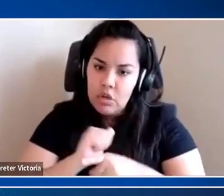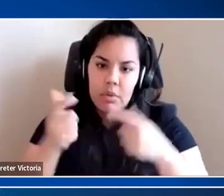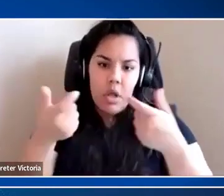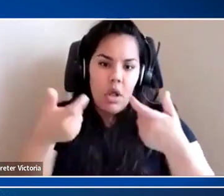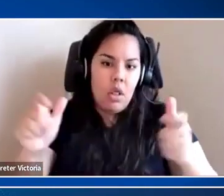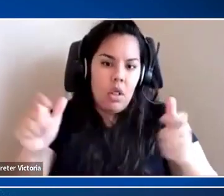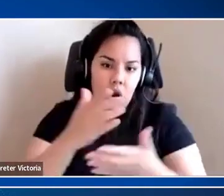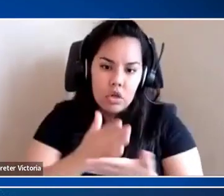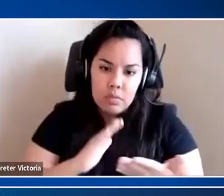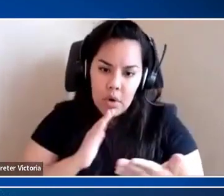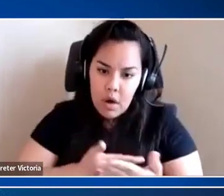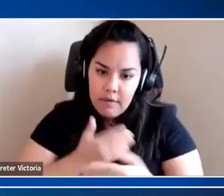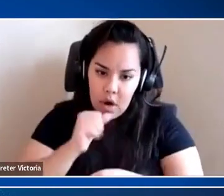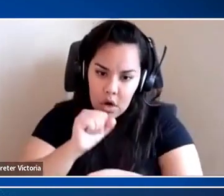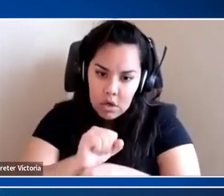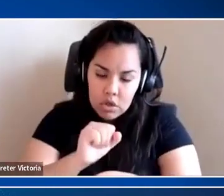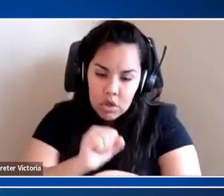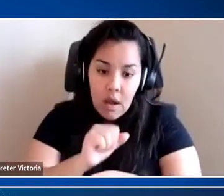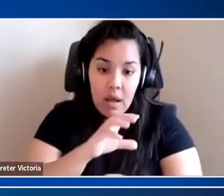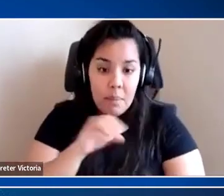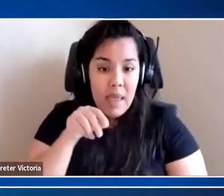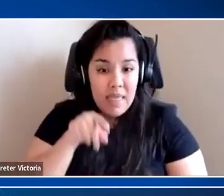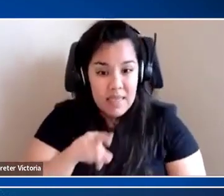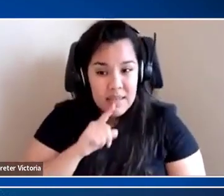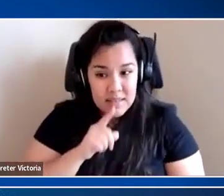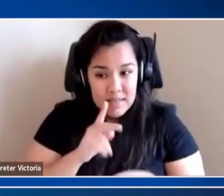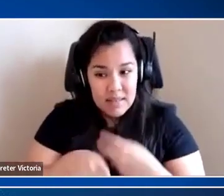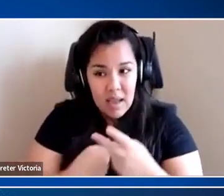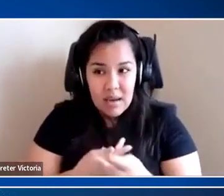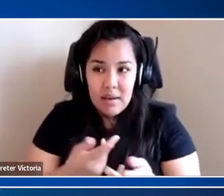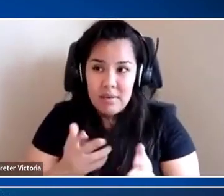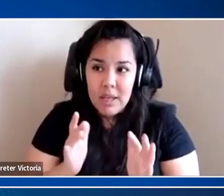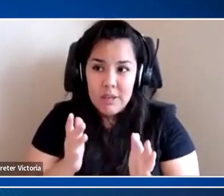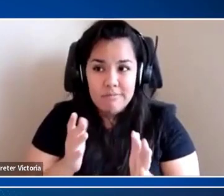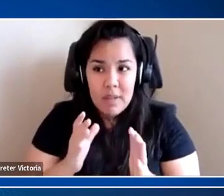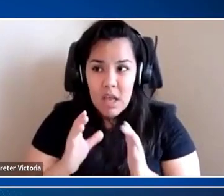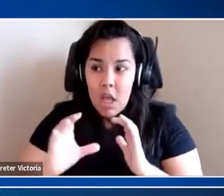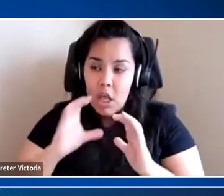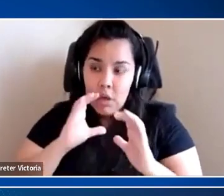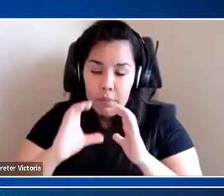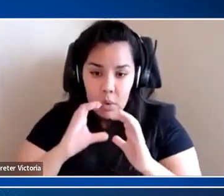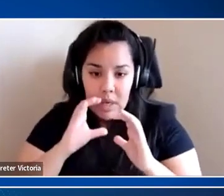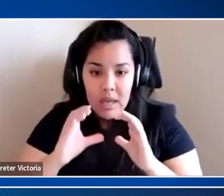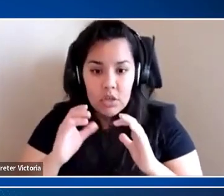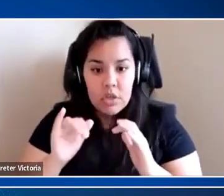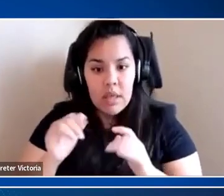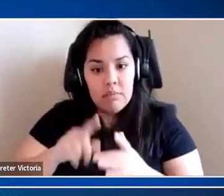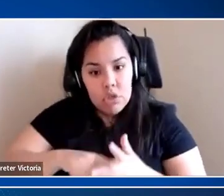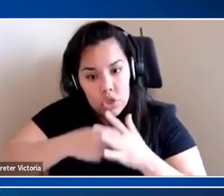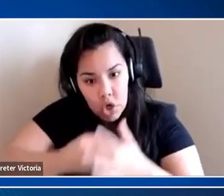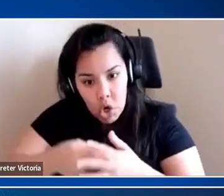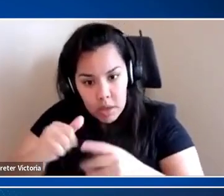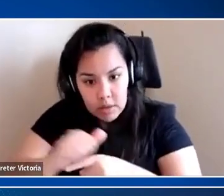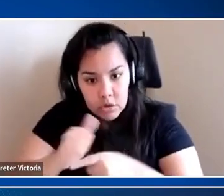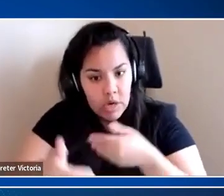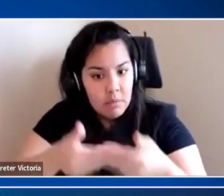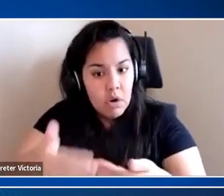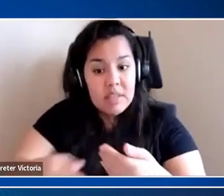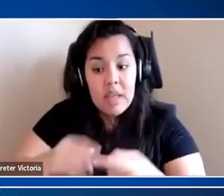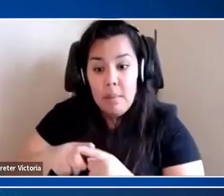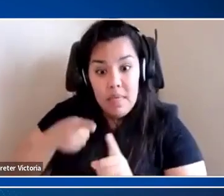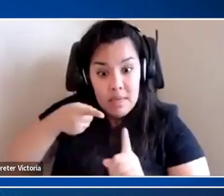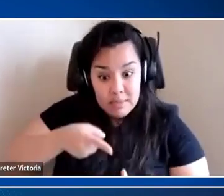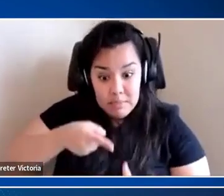job. And, this is like kind of communication starting the training process, but the specifics are going to come.